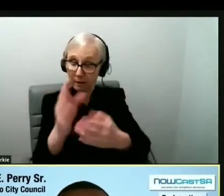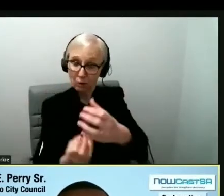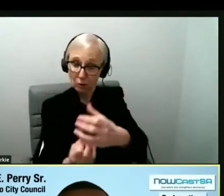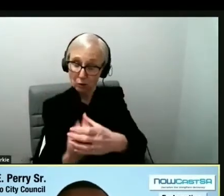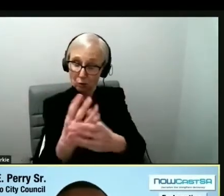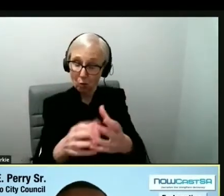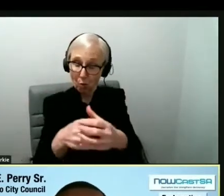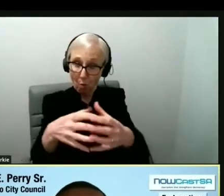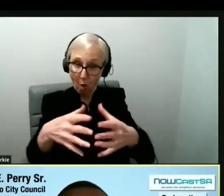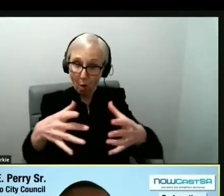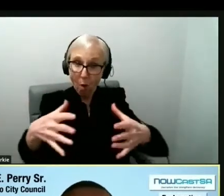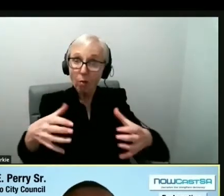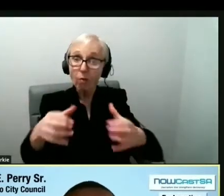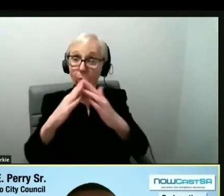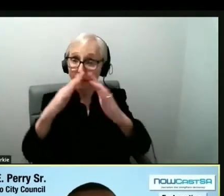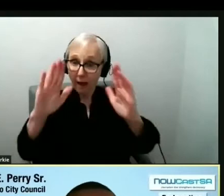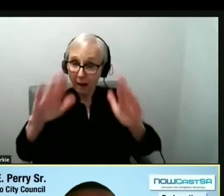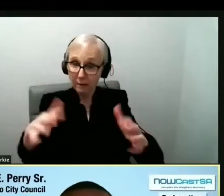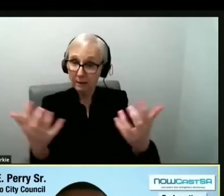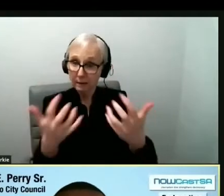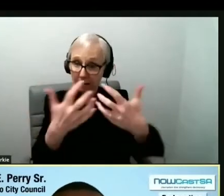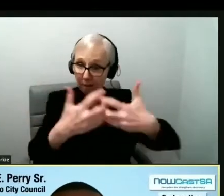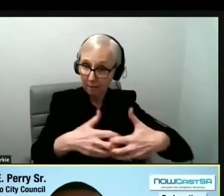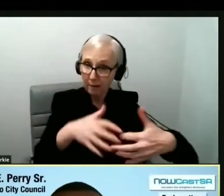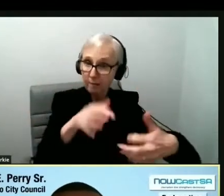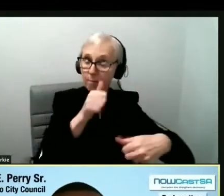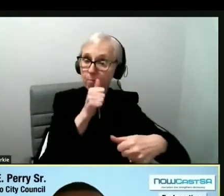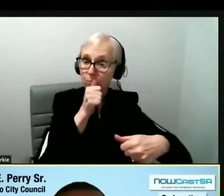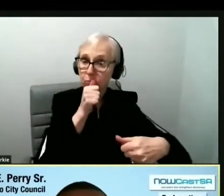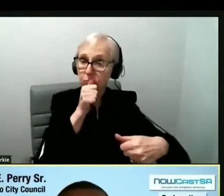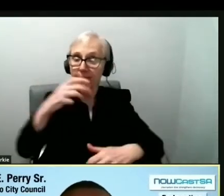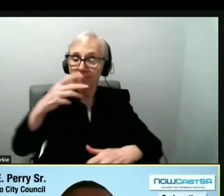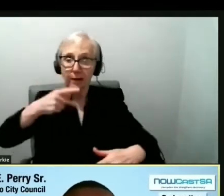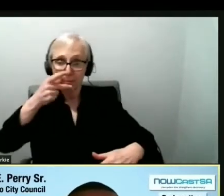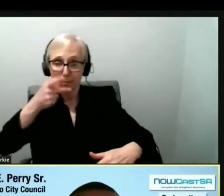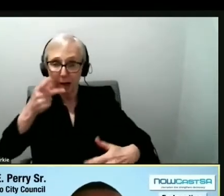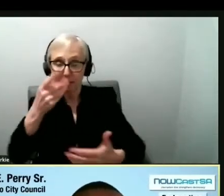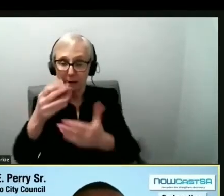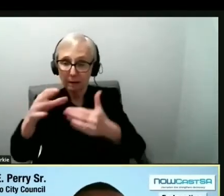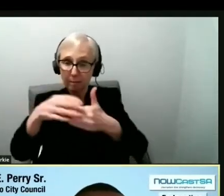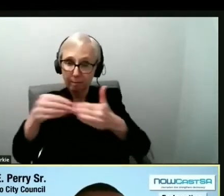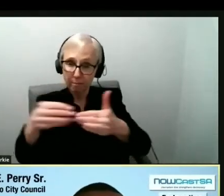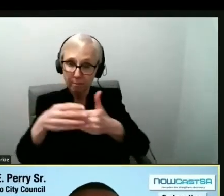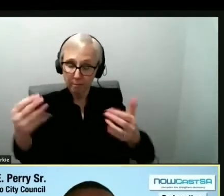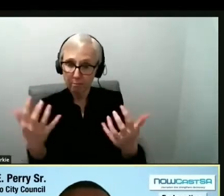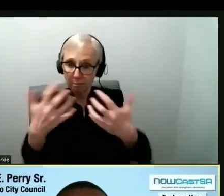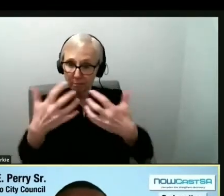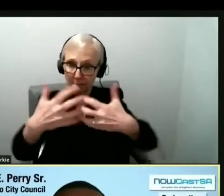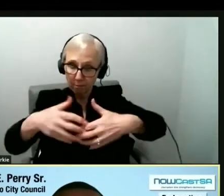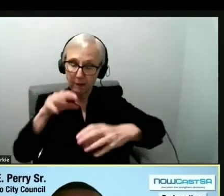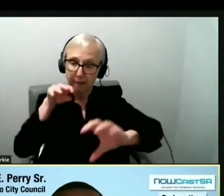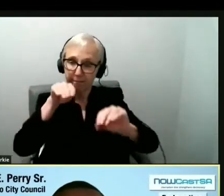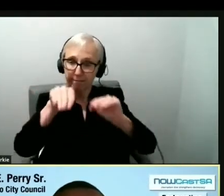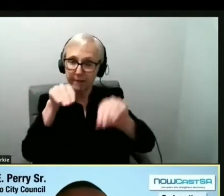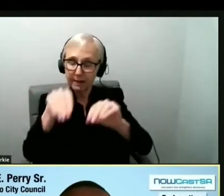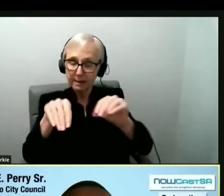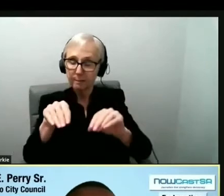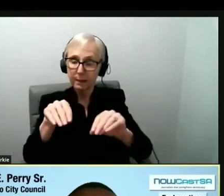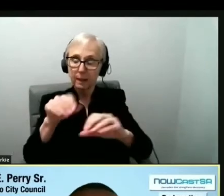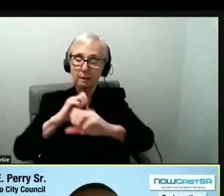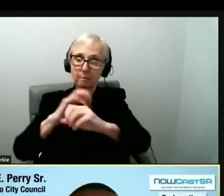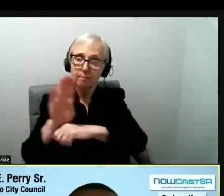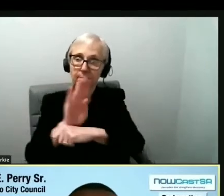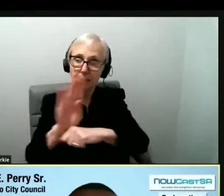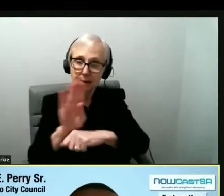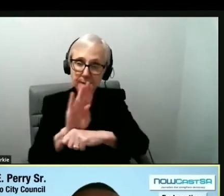with the housing. I want to combine the private and the public sector dollars with the investment for commercial. And I also want to help a